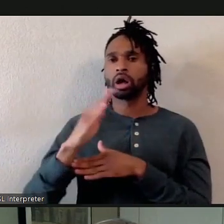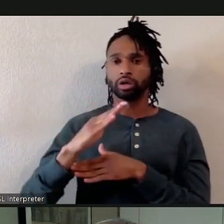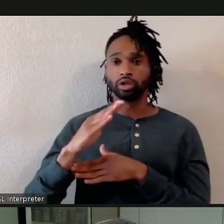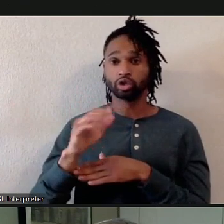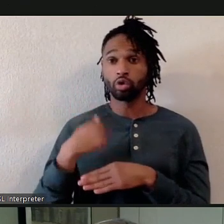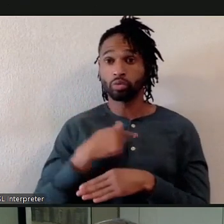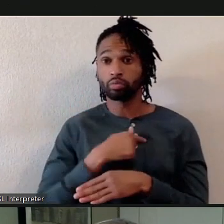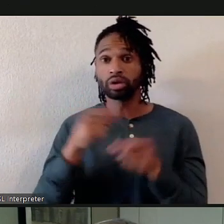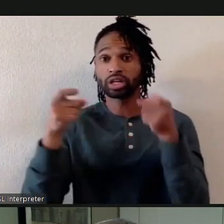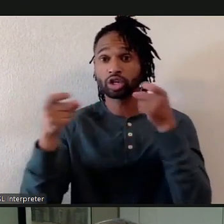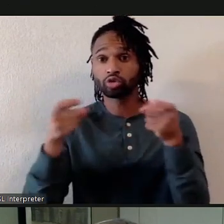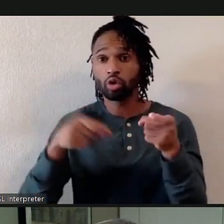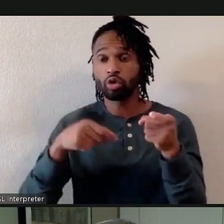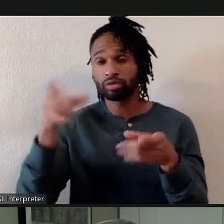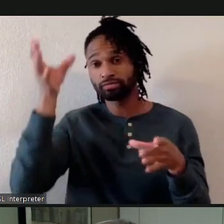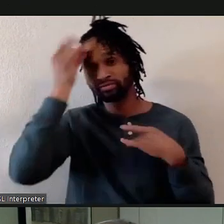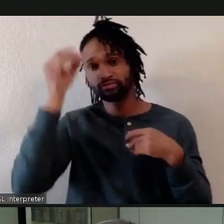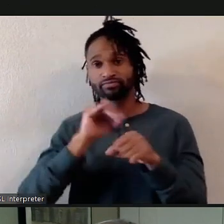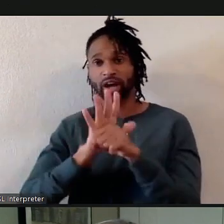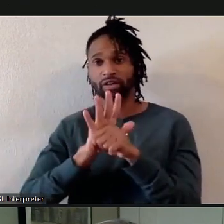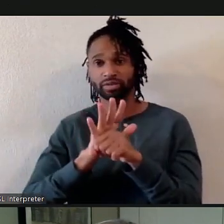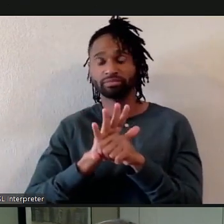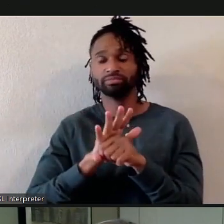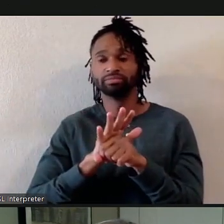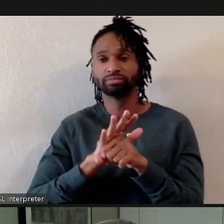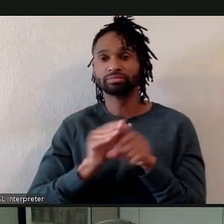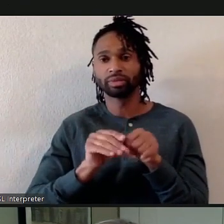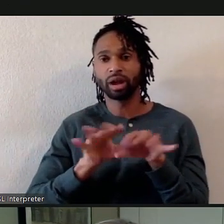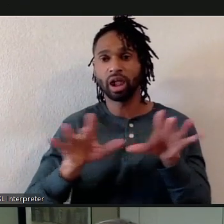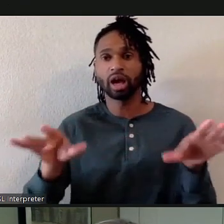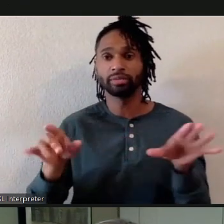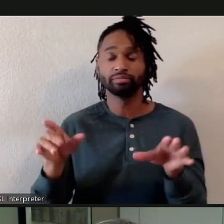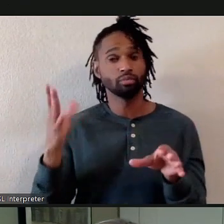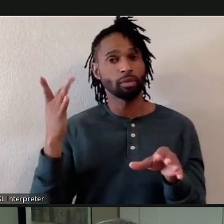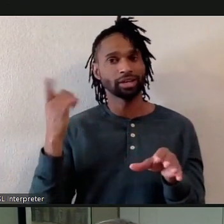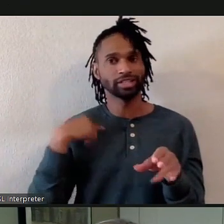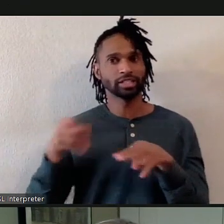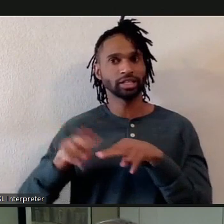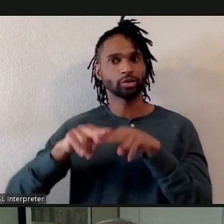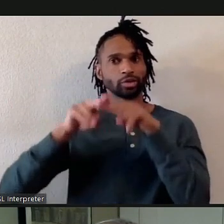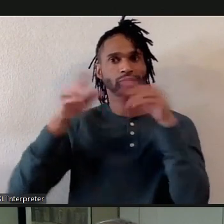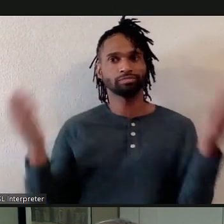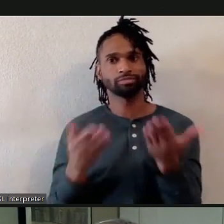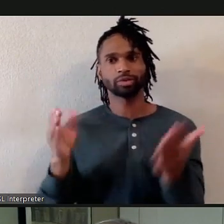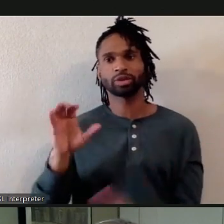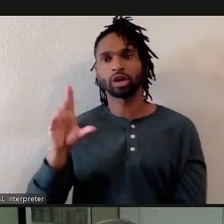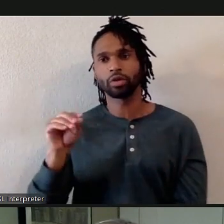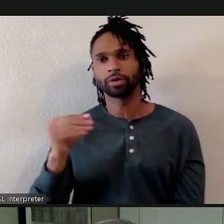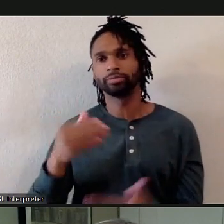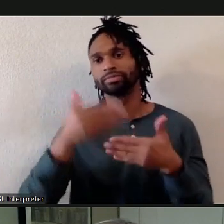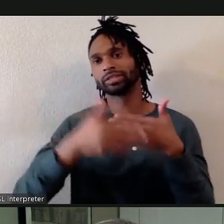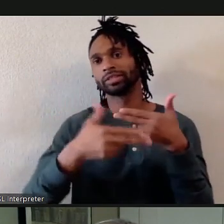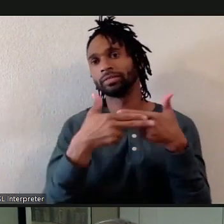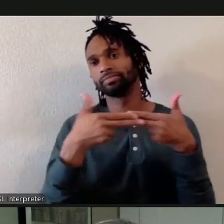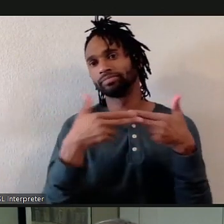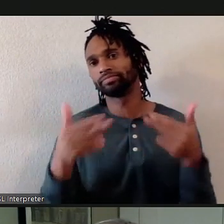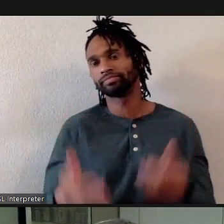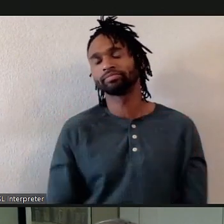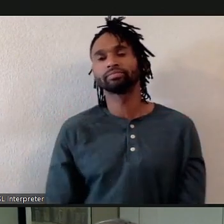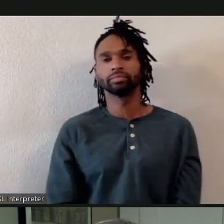this virus as it has been increasing in our state. Next slide, please.